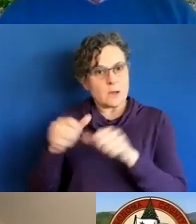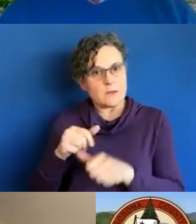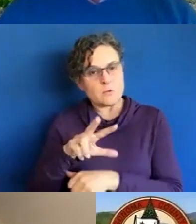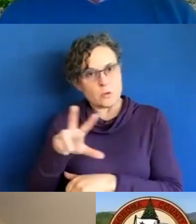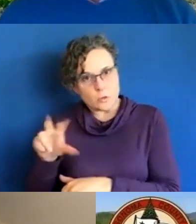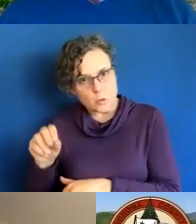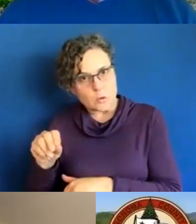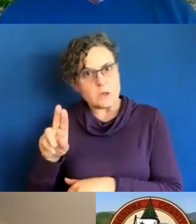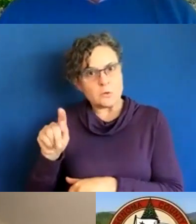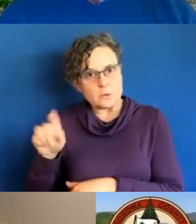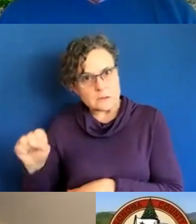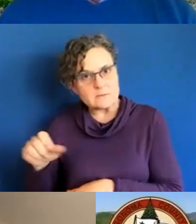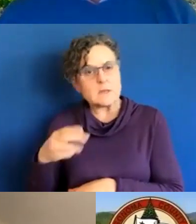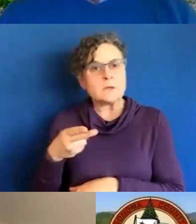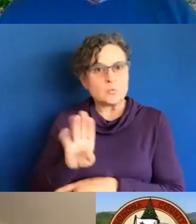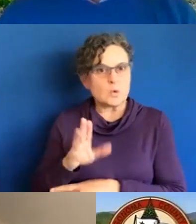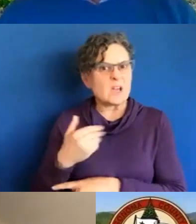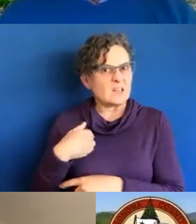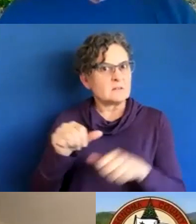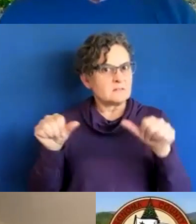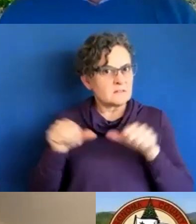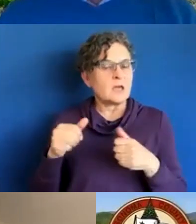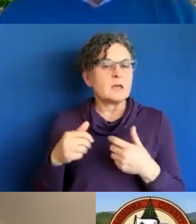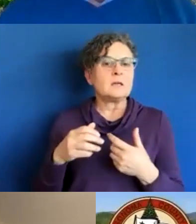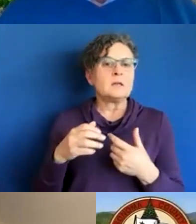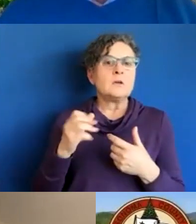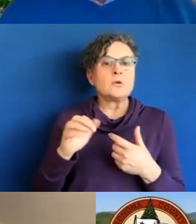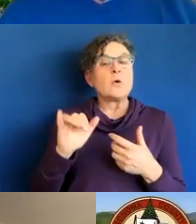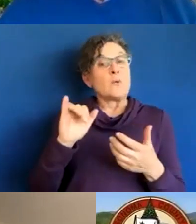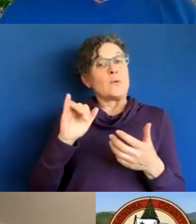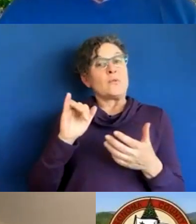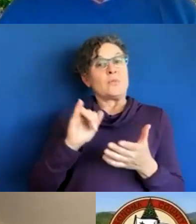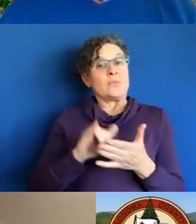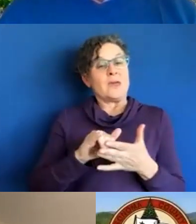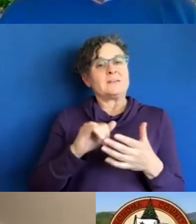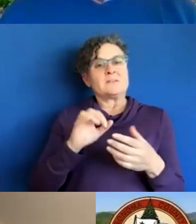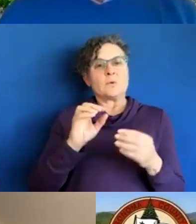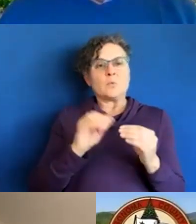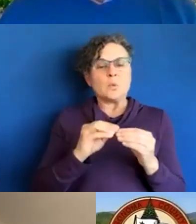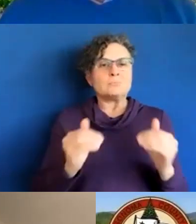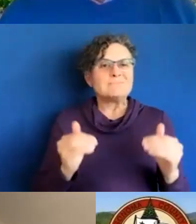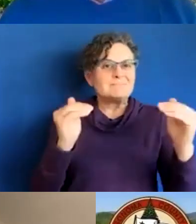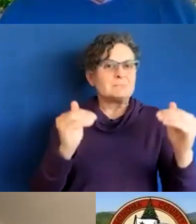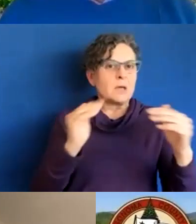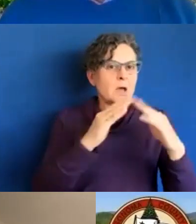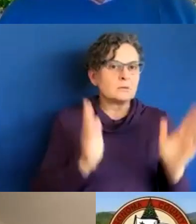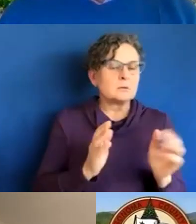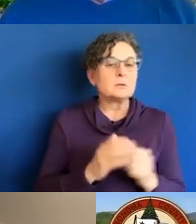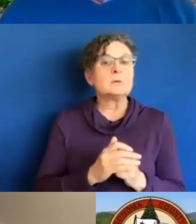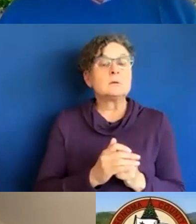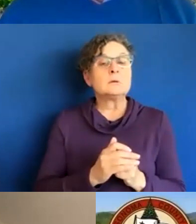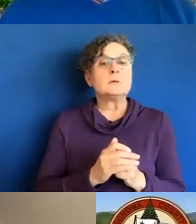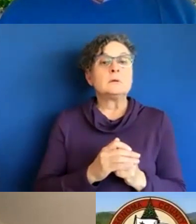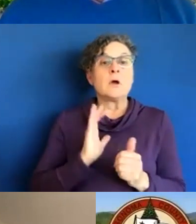Healdsburg has a site. So this is more kind of the high touch, high service housing, but also our Community